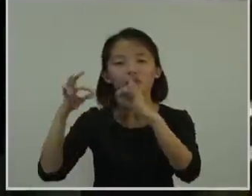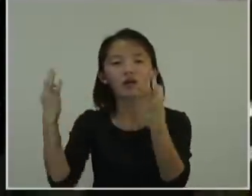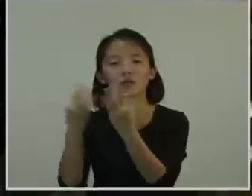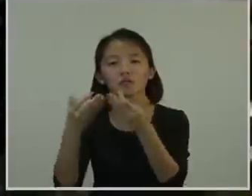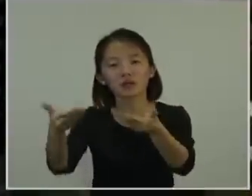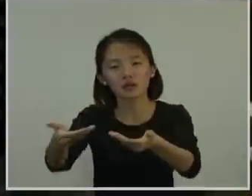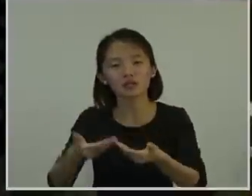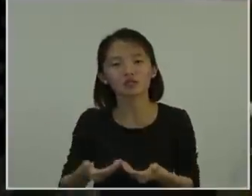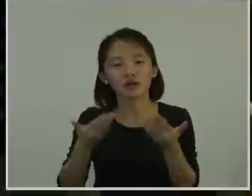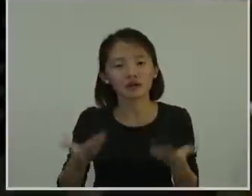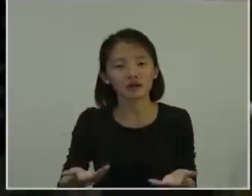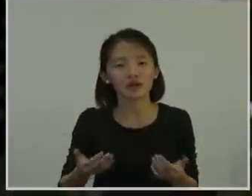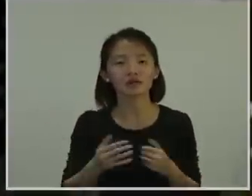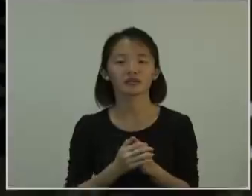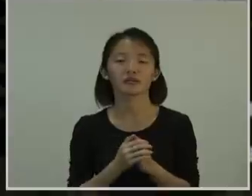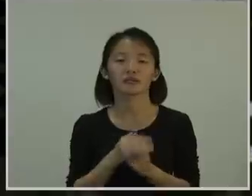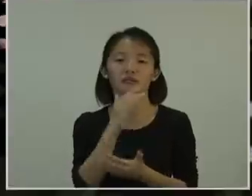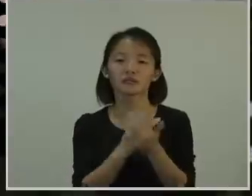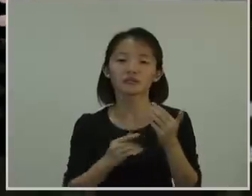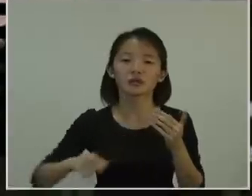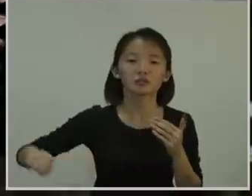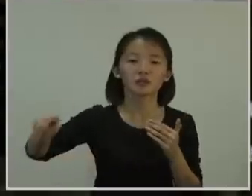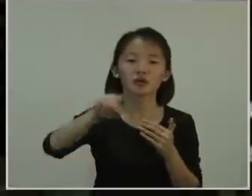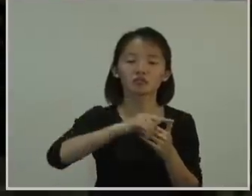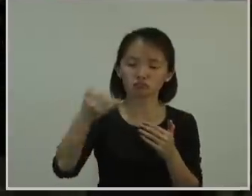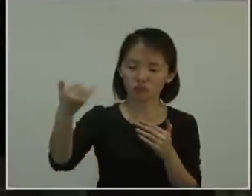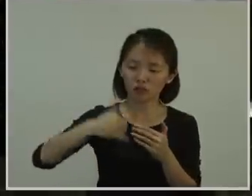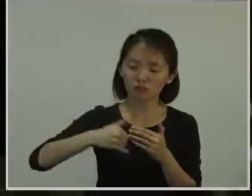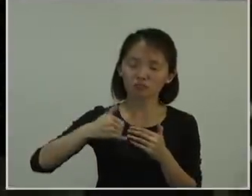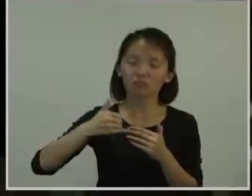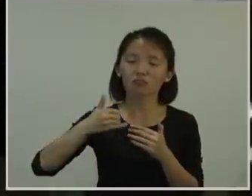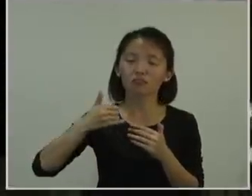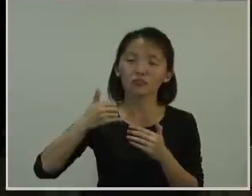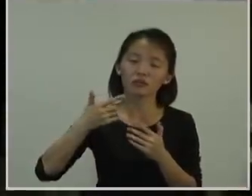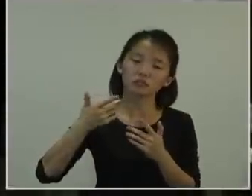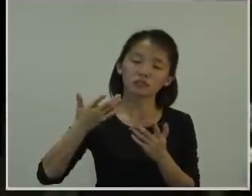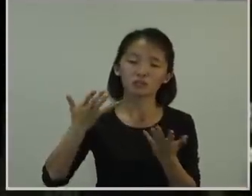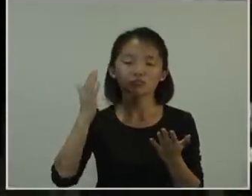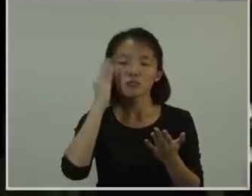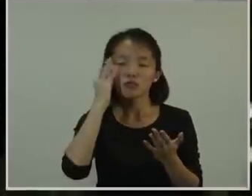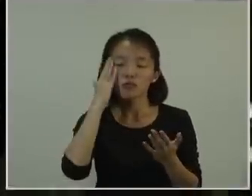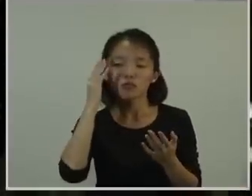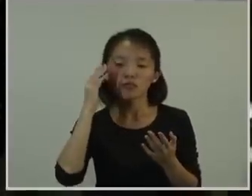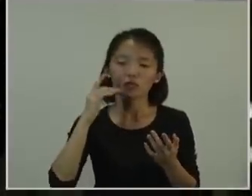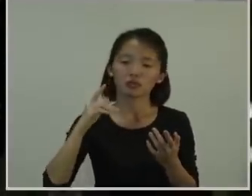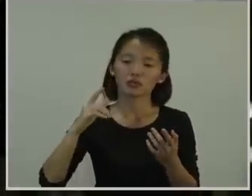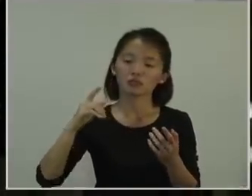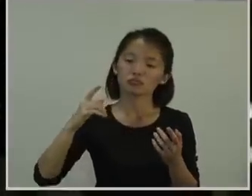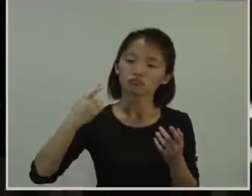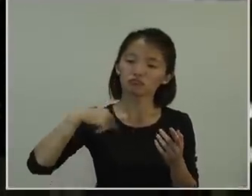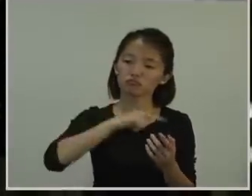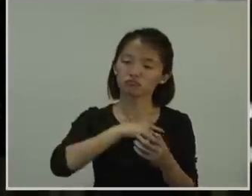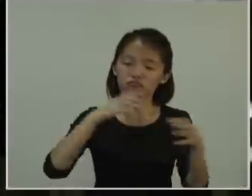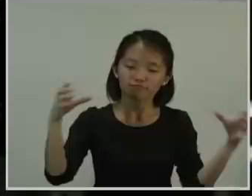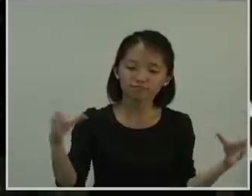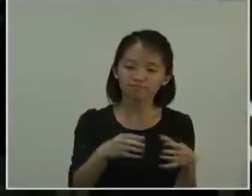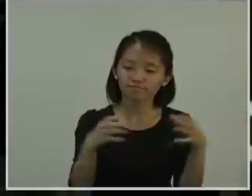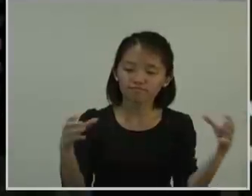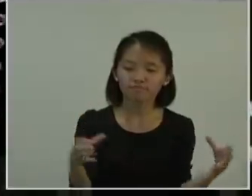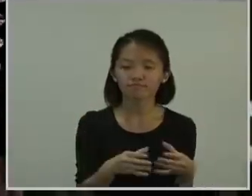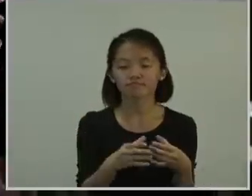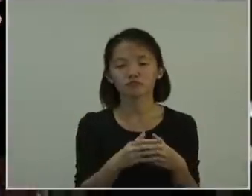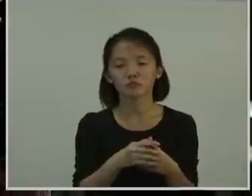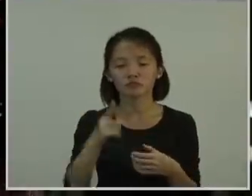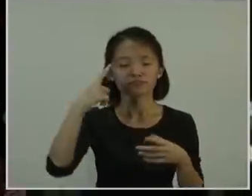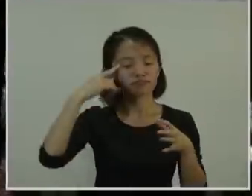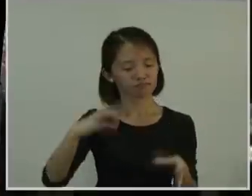you are here because you came to know about these gatherings and you decided to